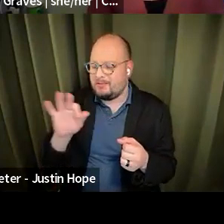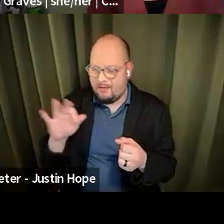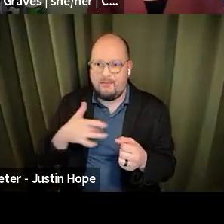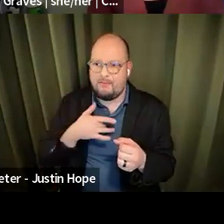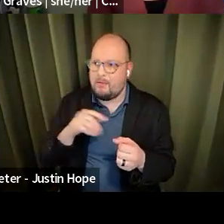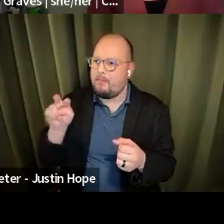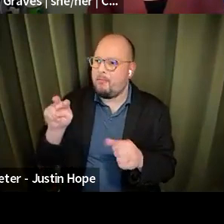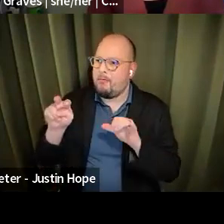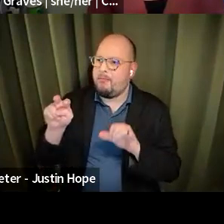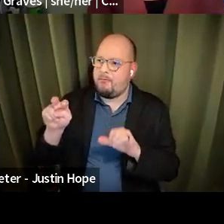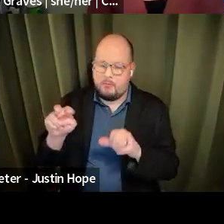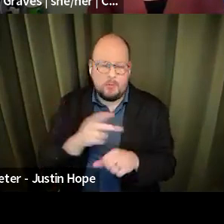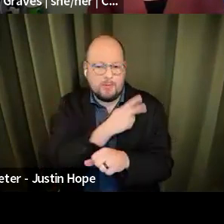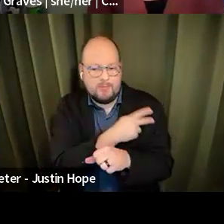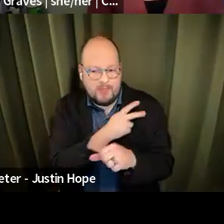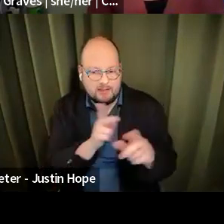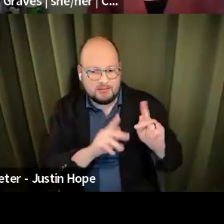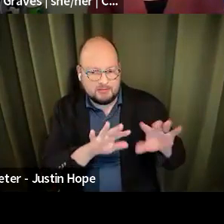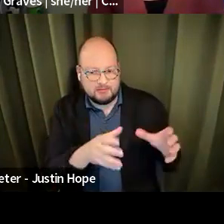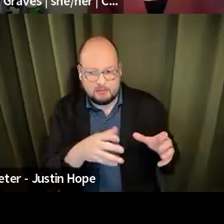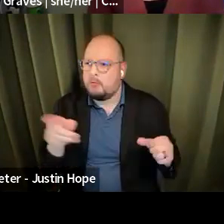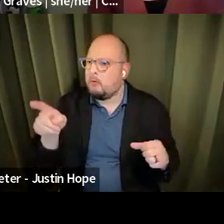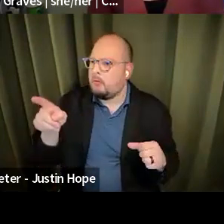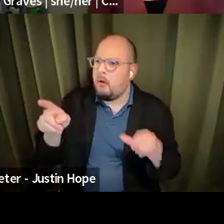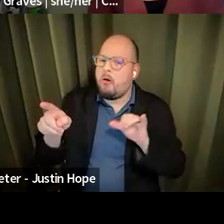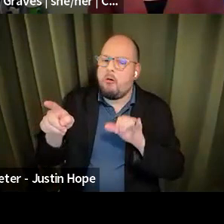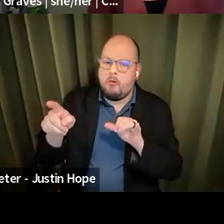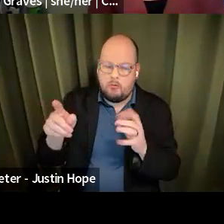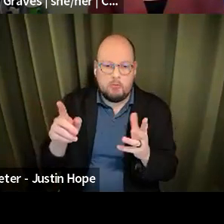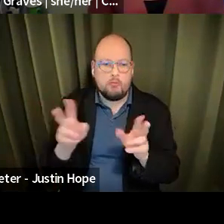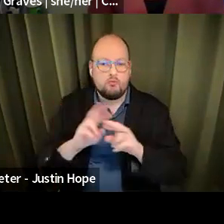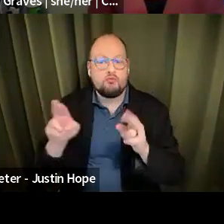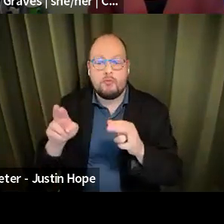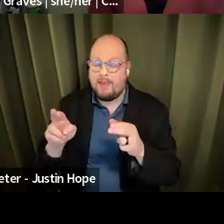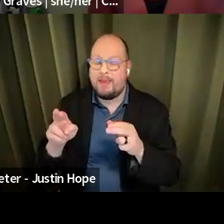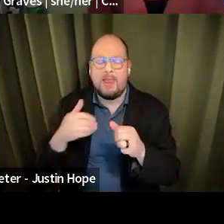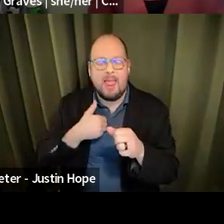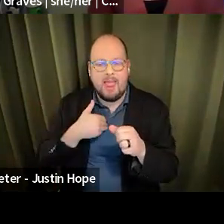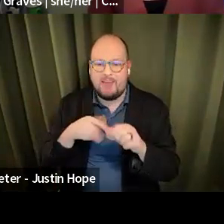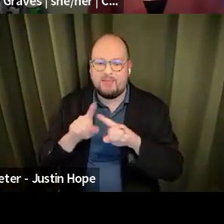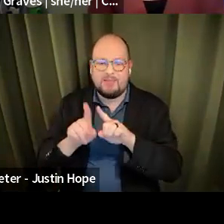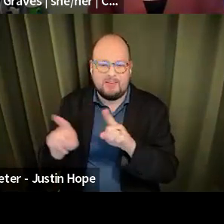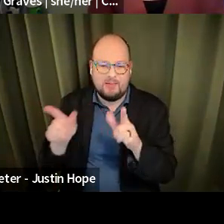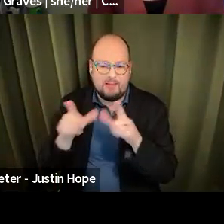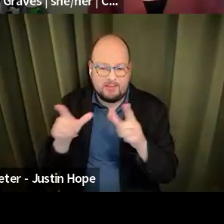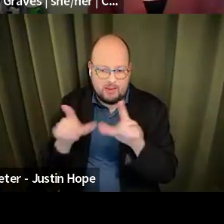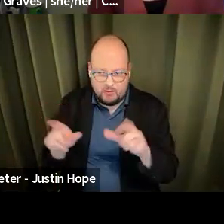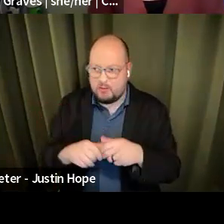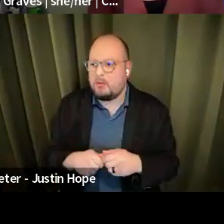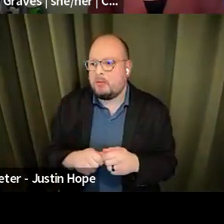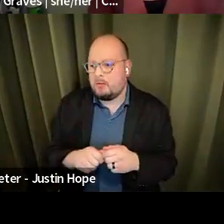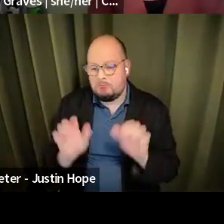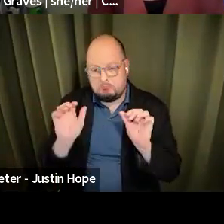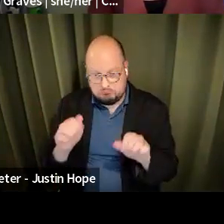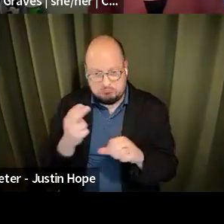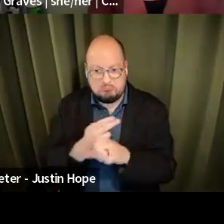patient population. So having those run in different languages is good too. QR codes have become really, really helpful. I